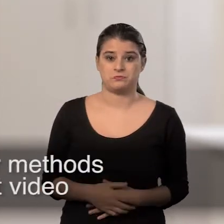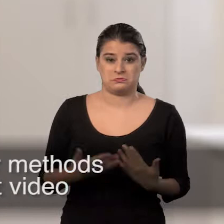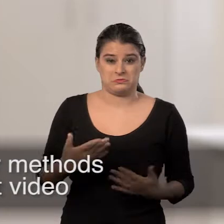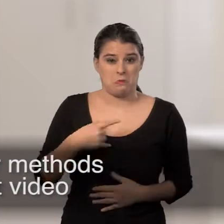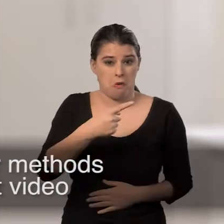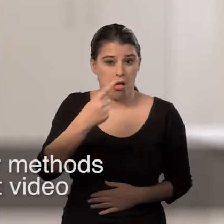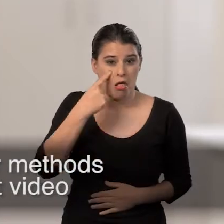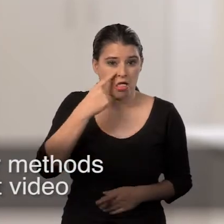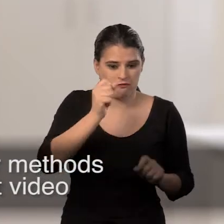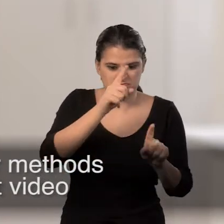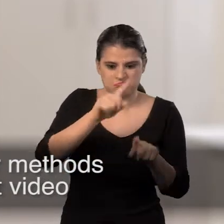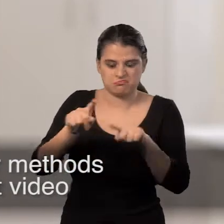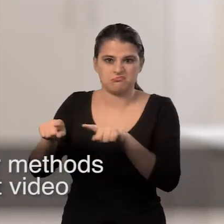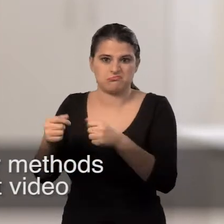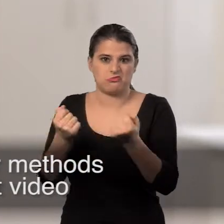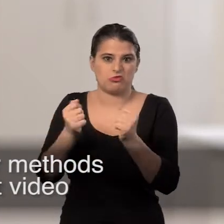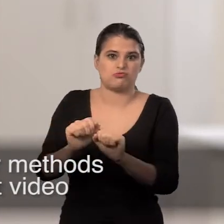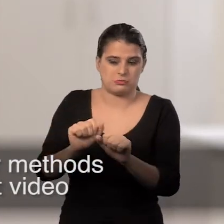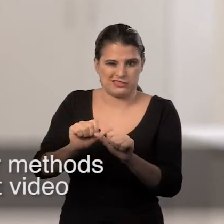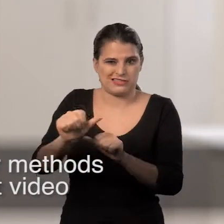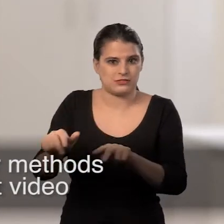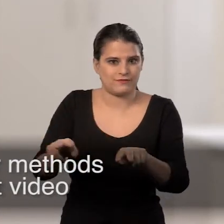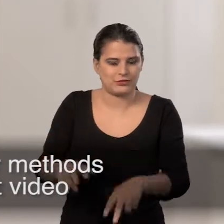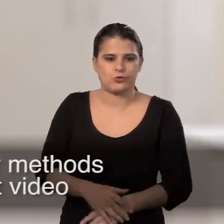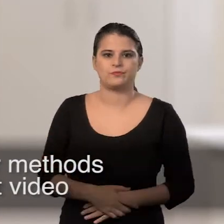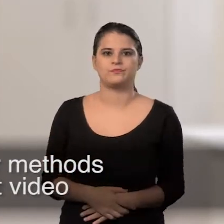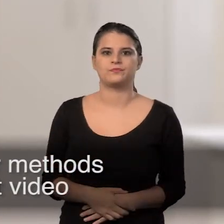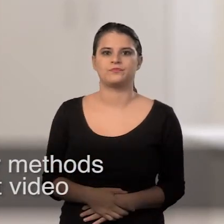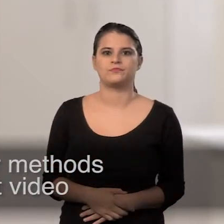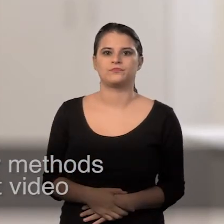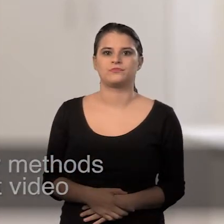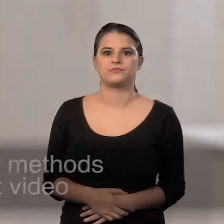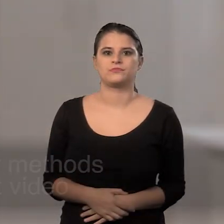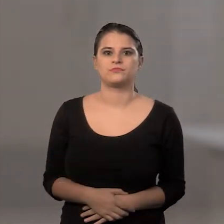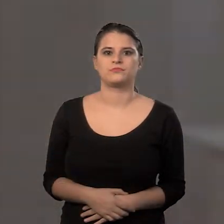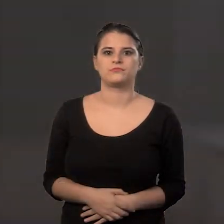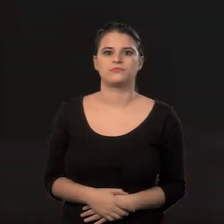video. We are going to look at regular methods of contraception in our next video.